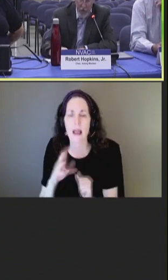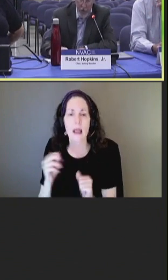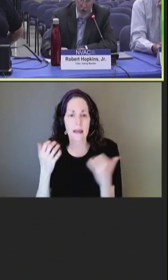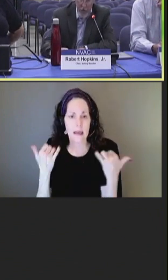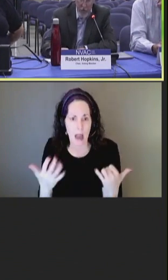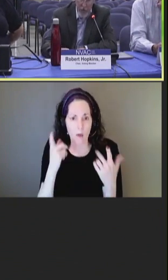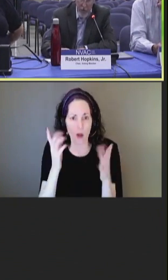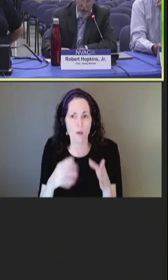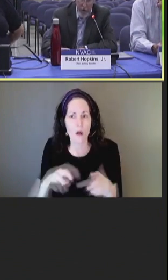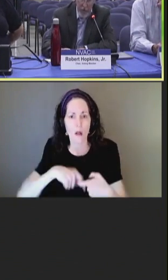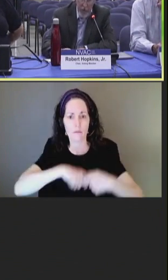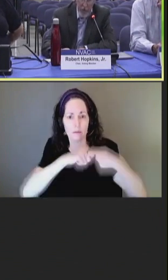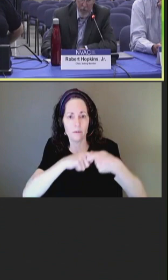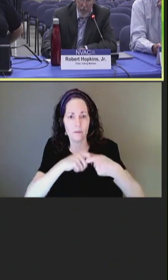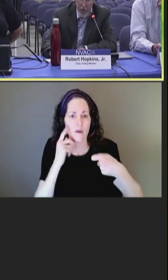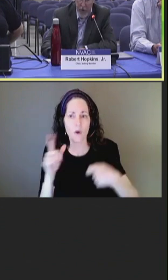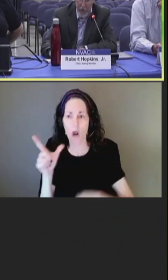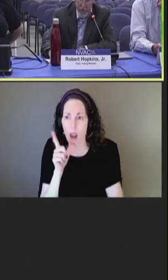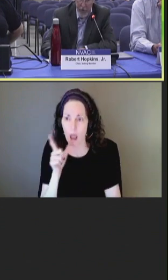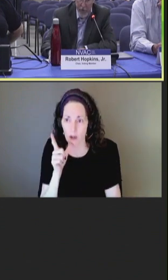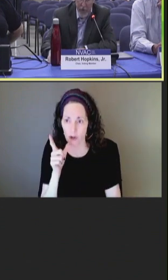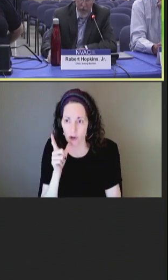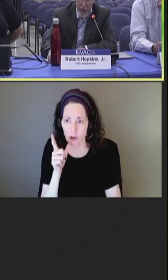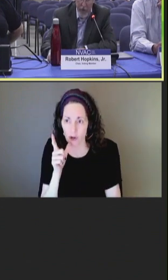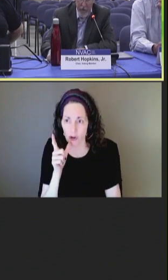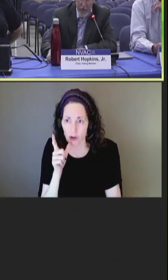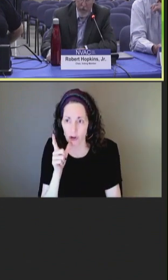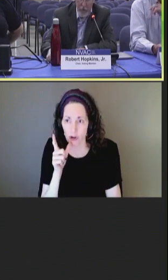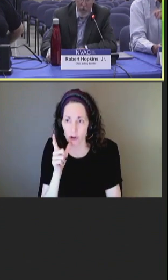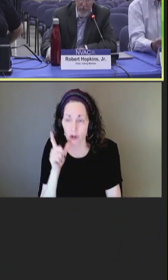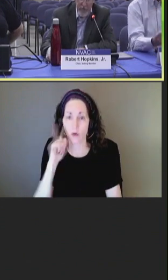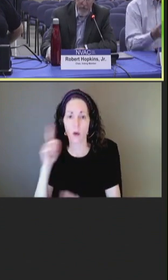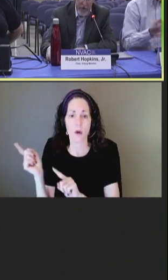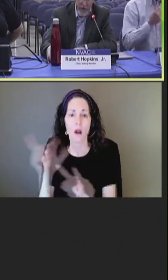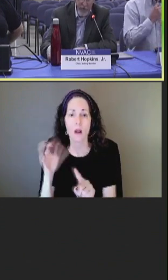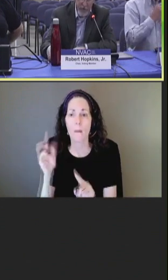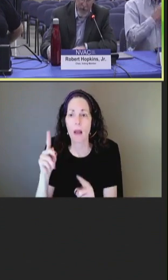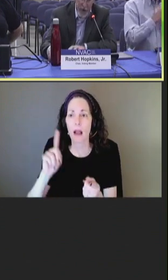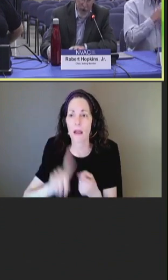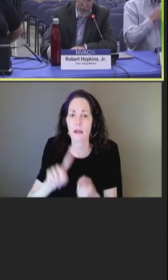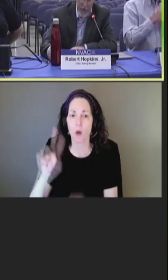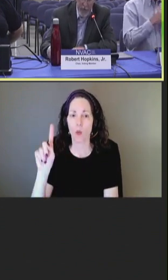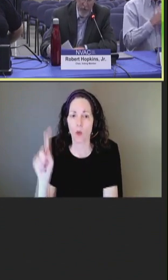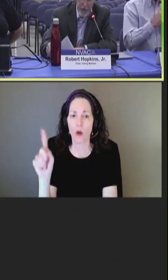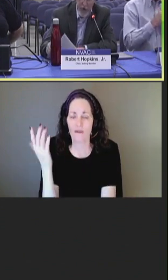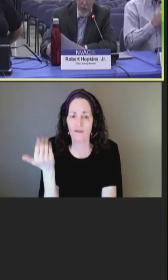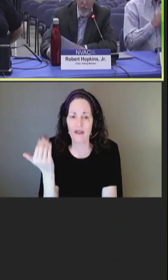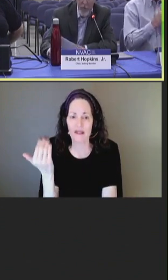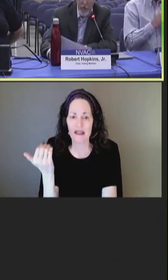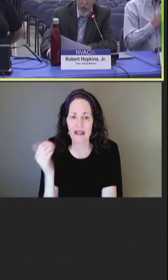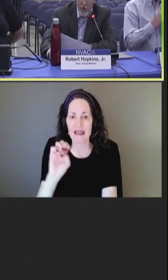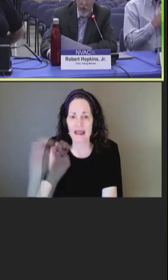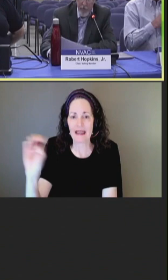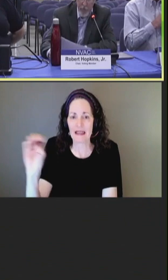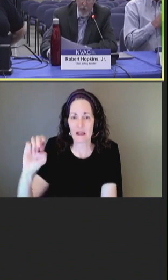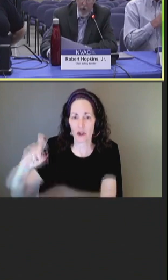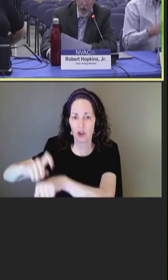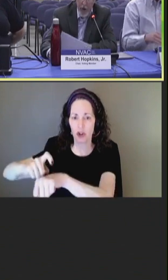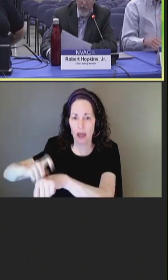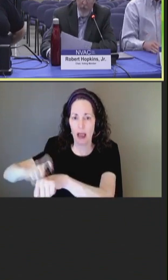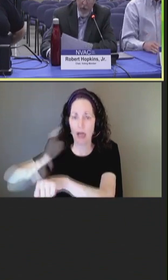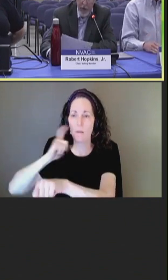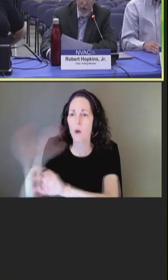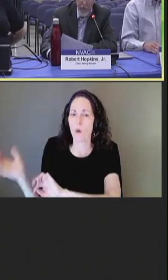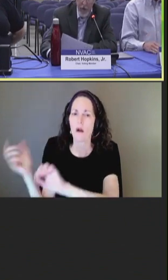for lunch. We will be out until 1:15 Eastern Time, at which time we'll return for our